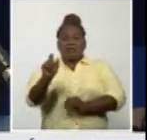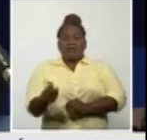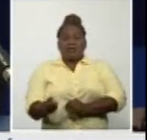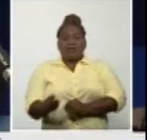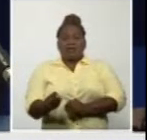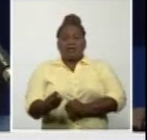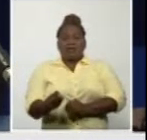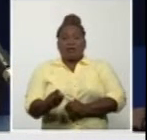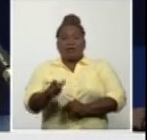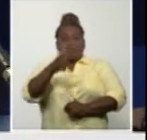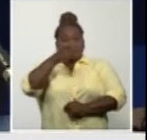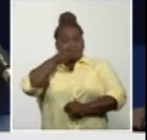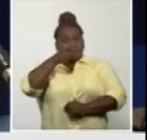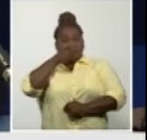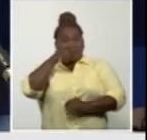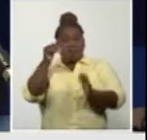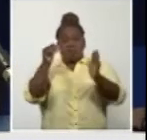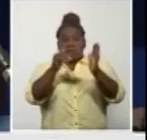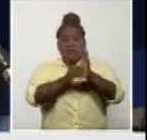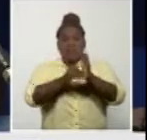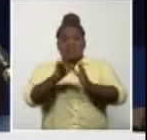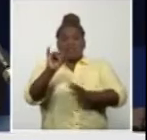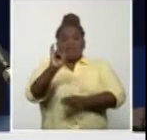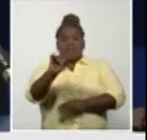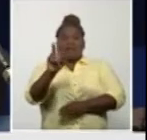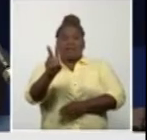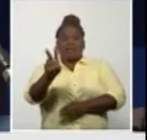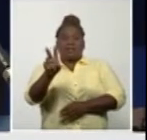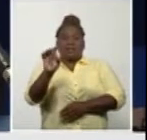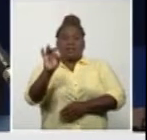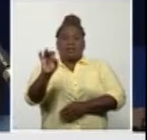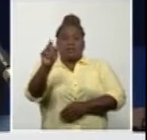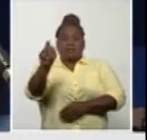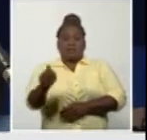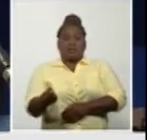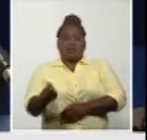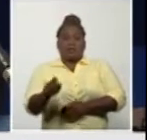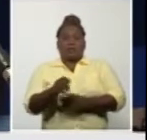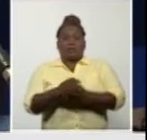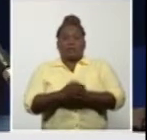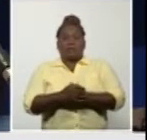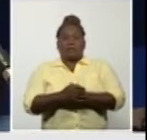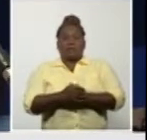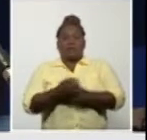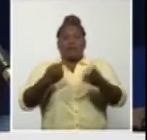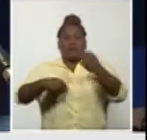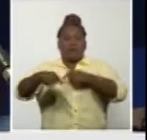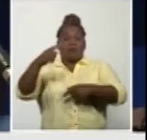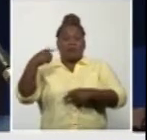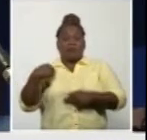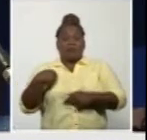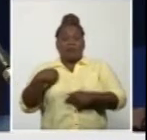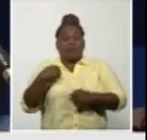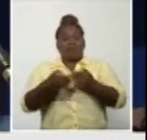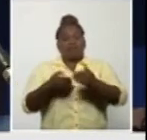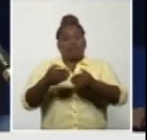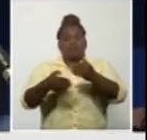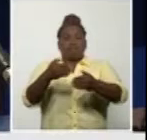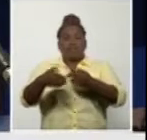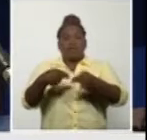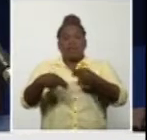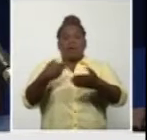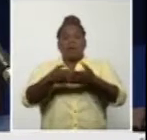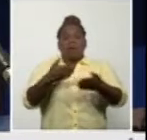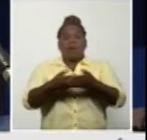In primary health care, our doctors, nurses, and specialists are monitoring